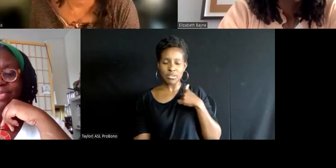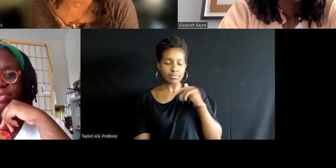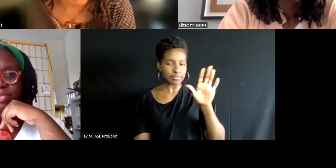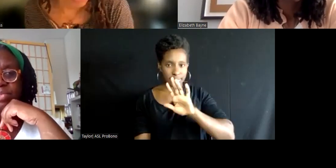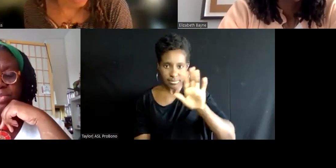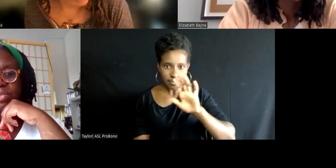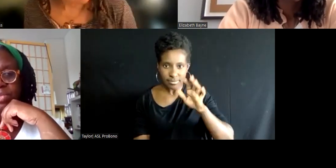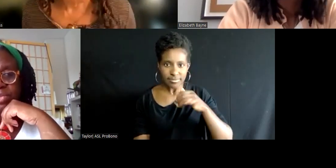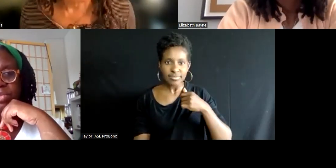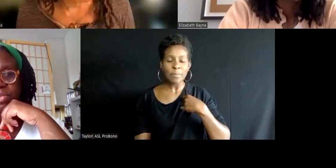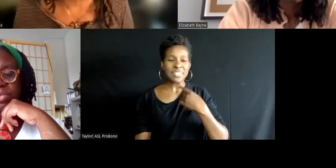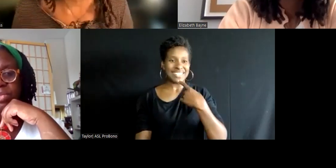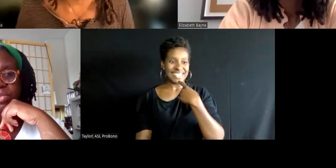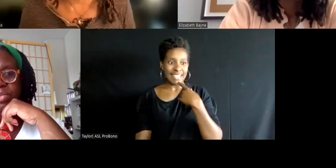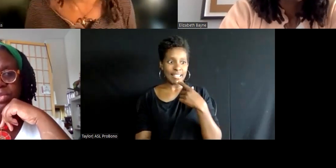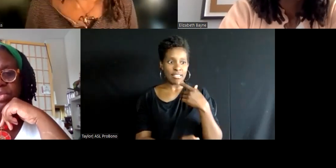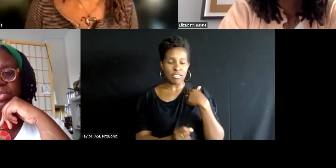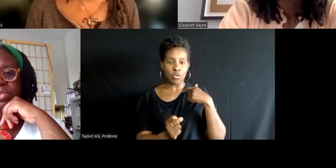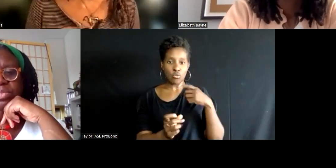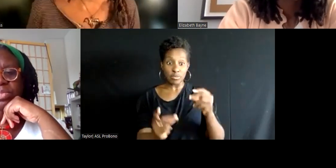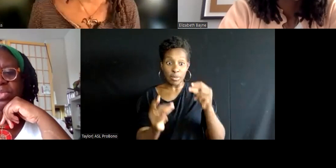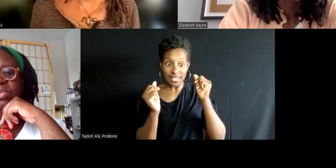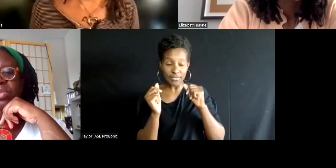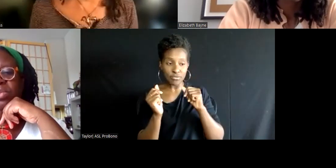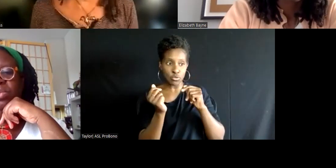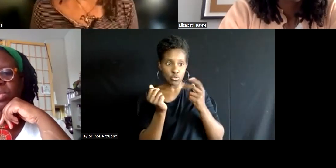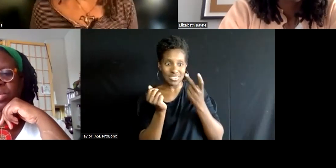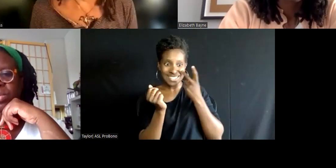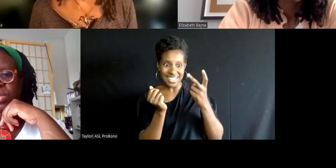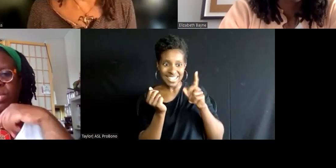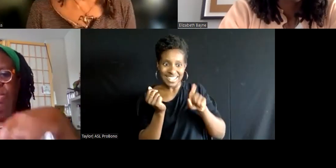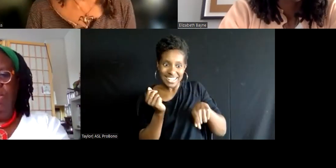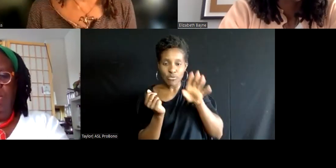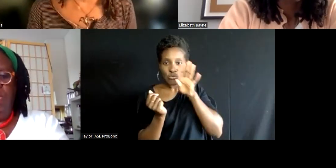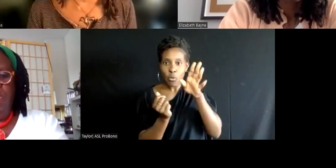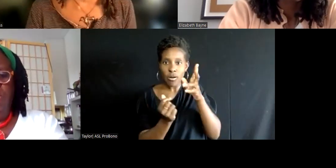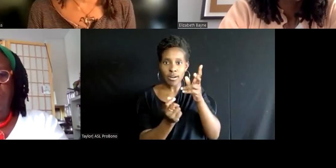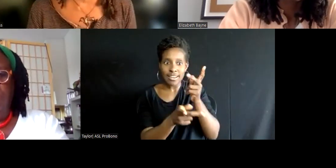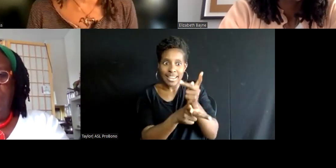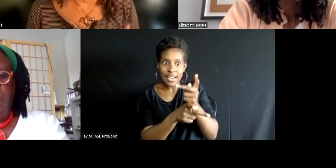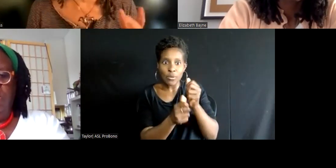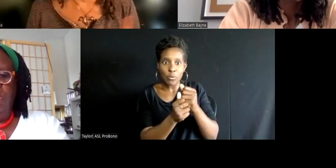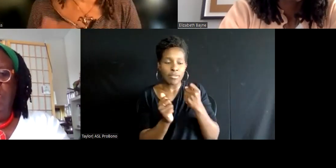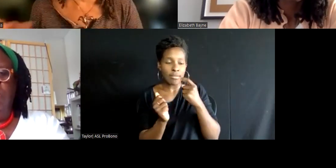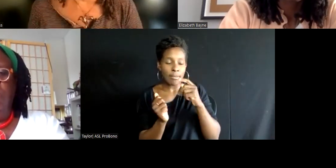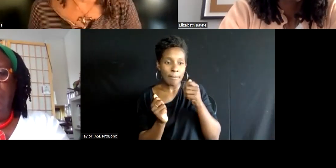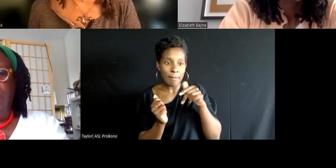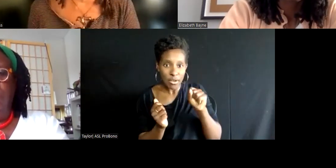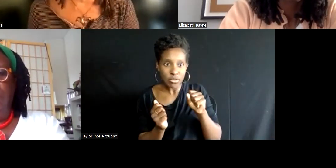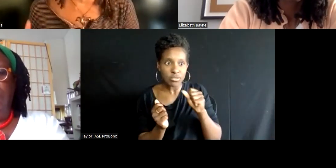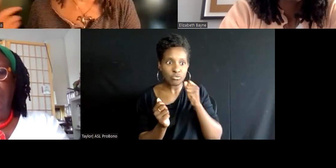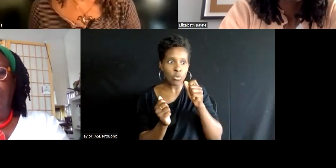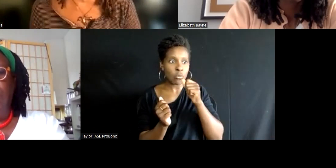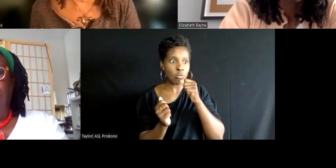let alone Black women. And then shortly thereafter, she was taking like 5 pills, and then they were able to get her